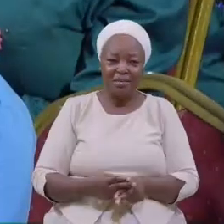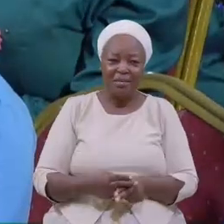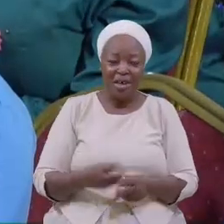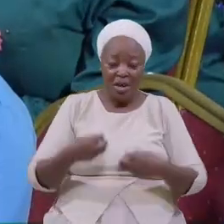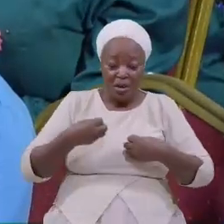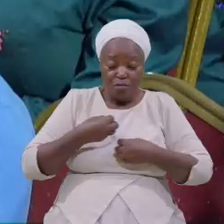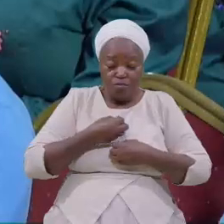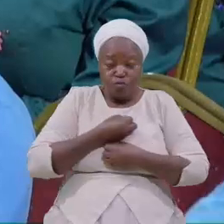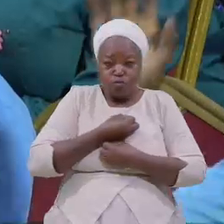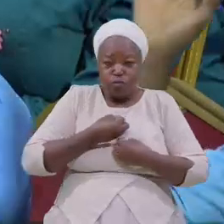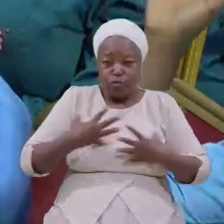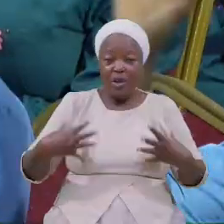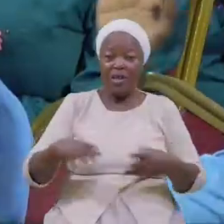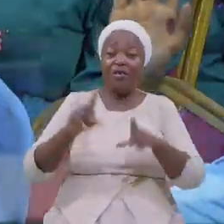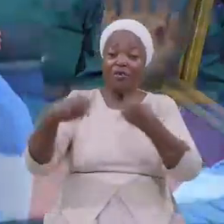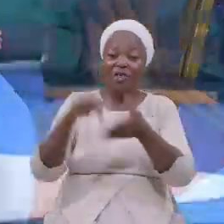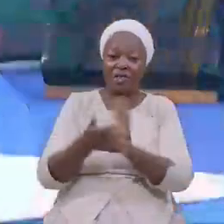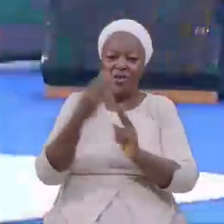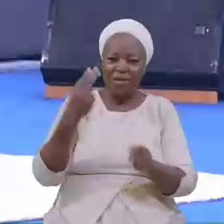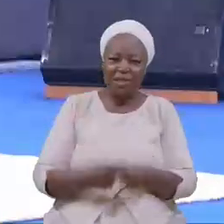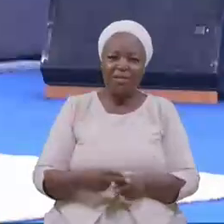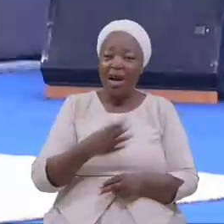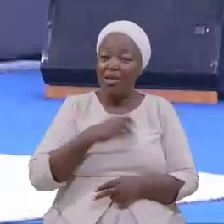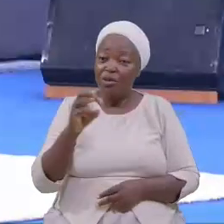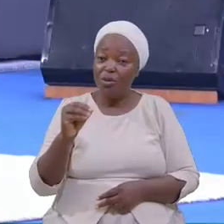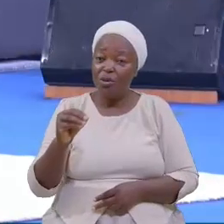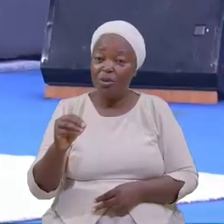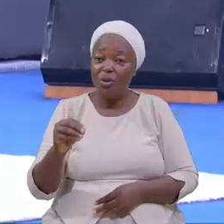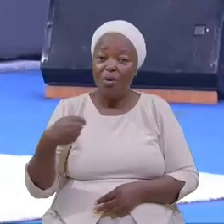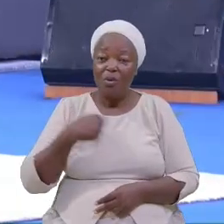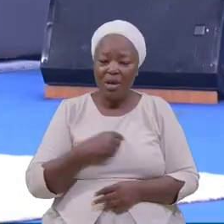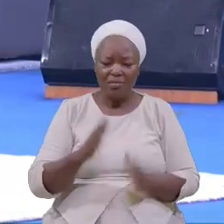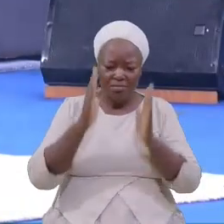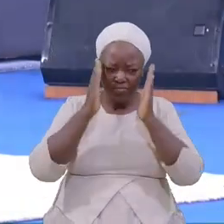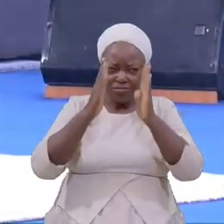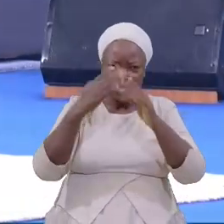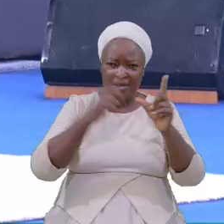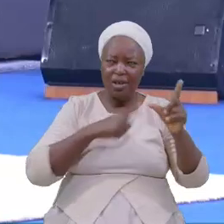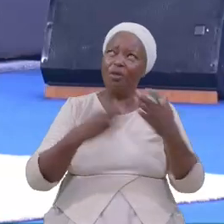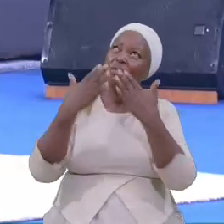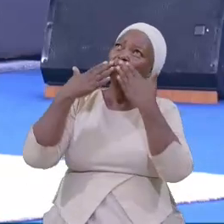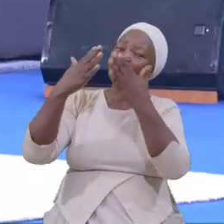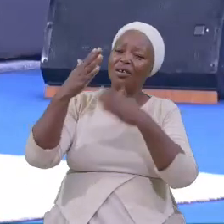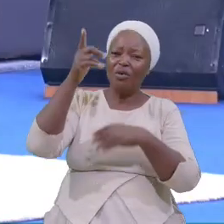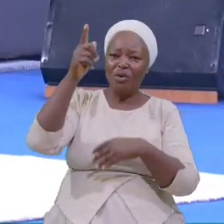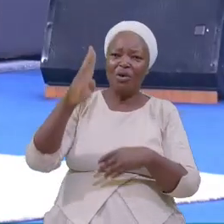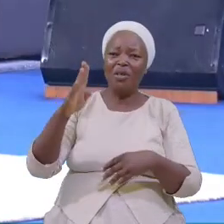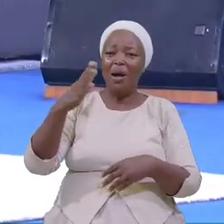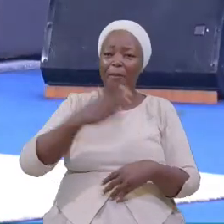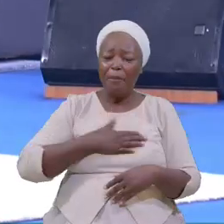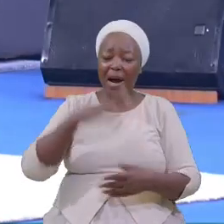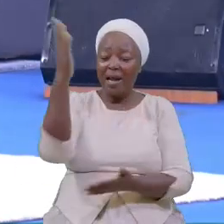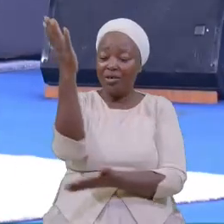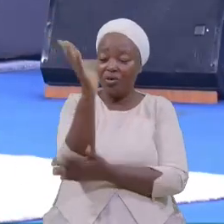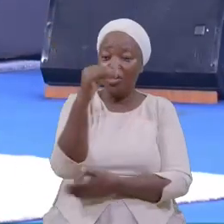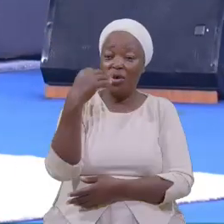Swelling gone. And so we're praising the Lord. Thank God my tree of